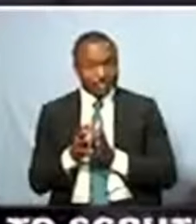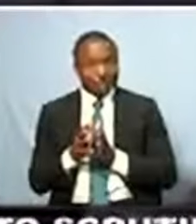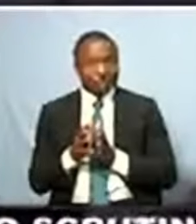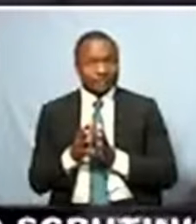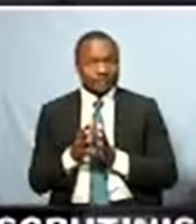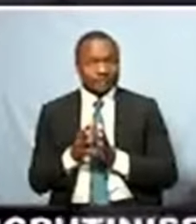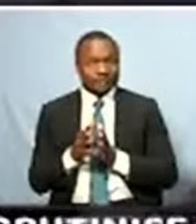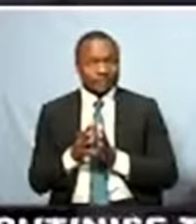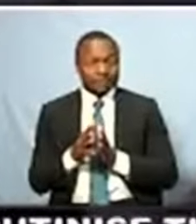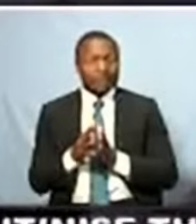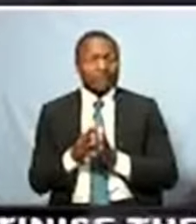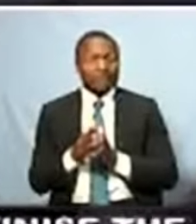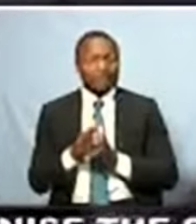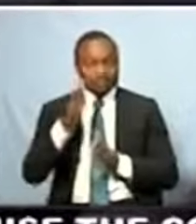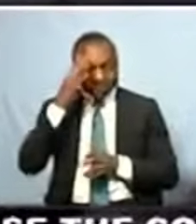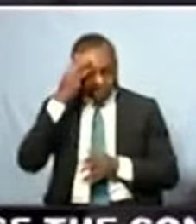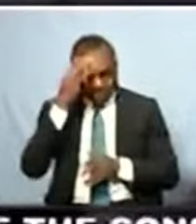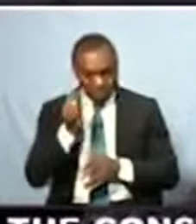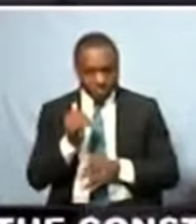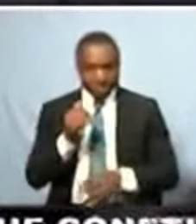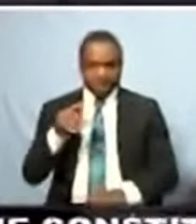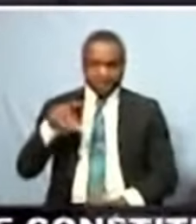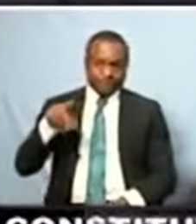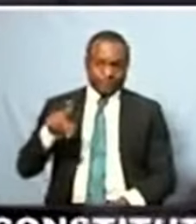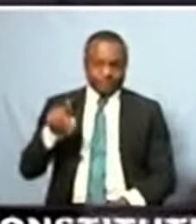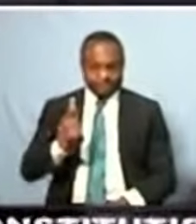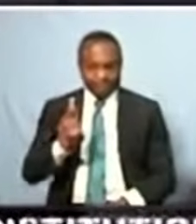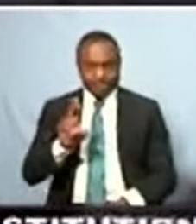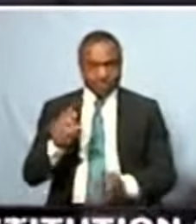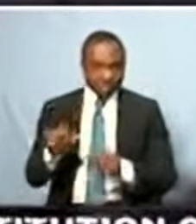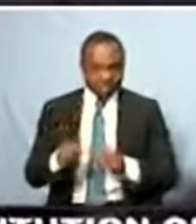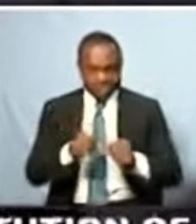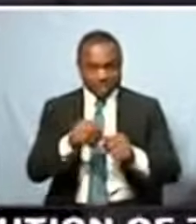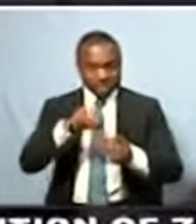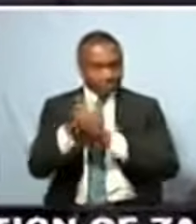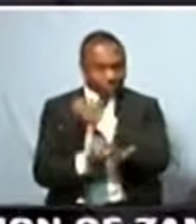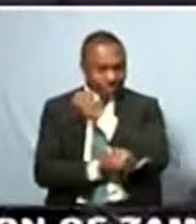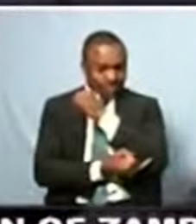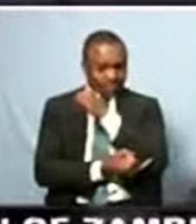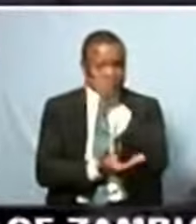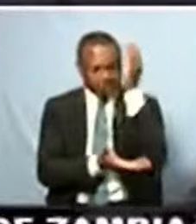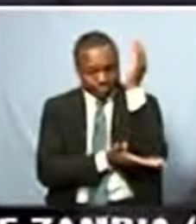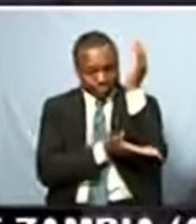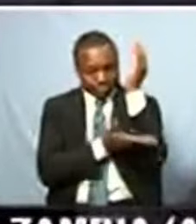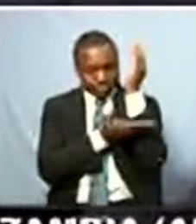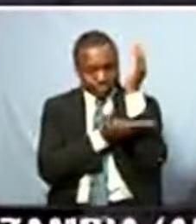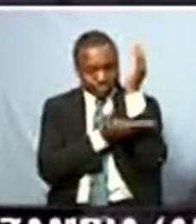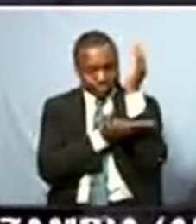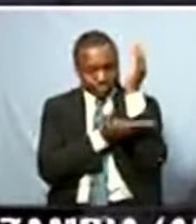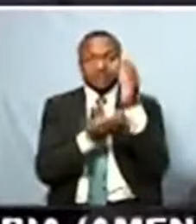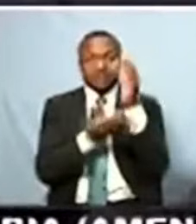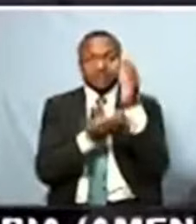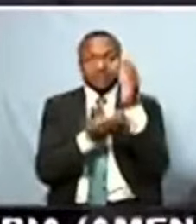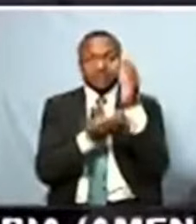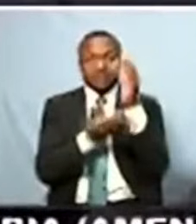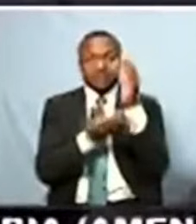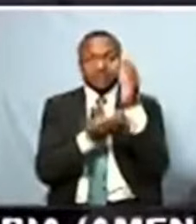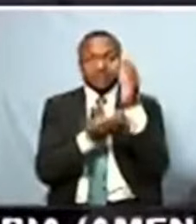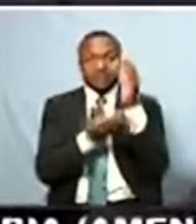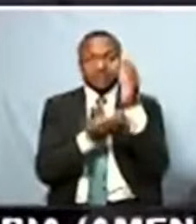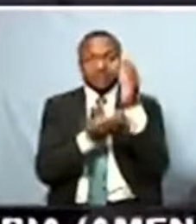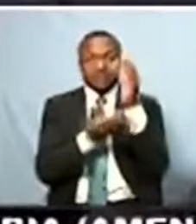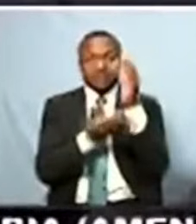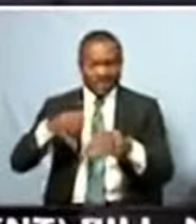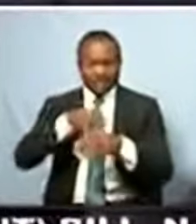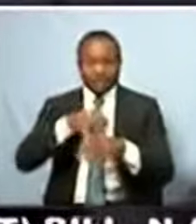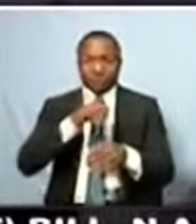system is to improve on inclusivity, and that inclusivity is not only